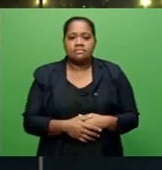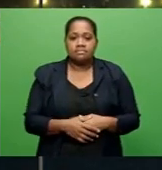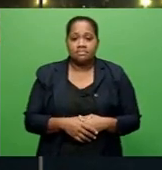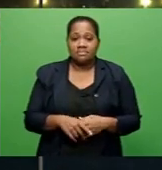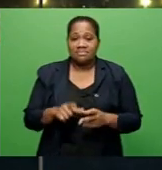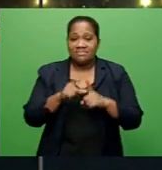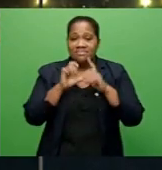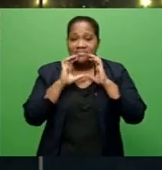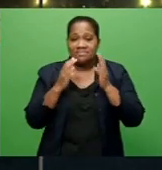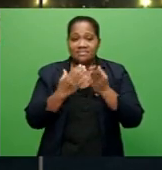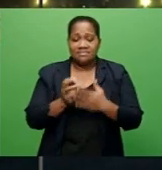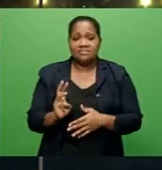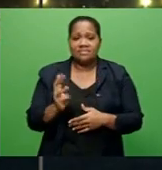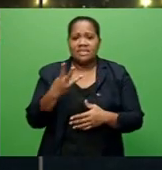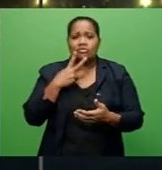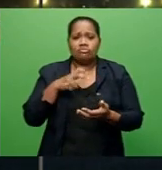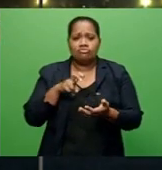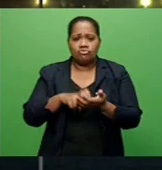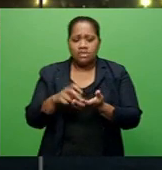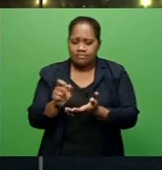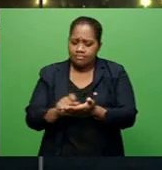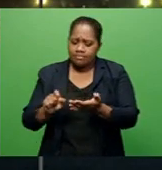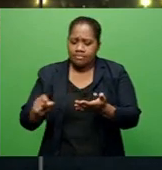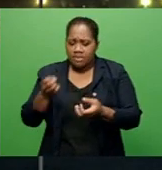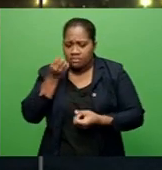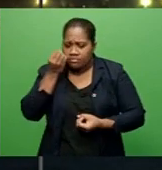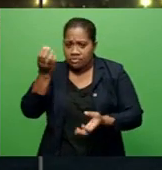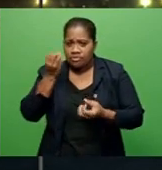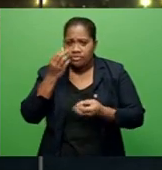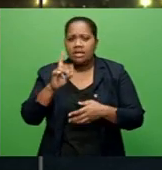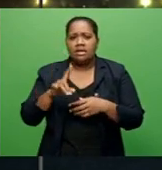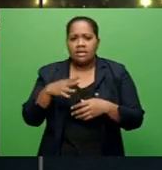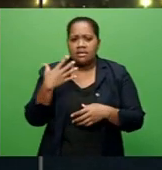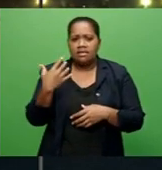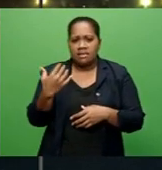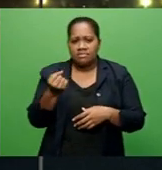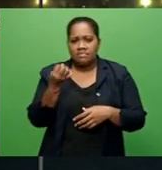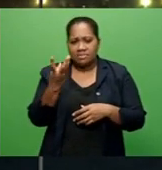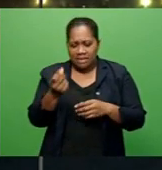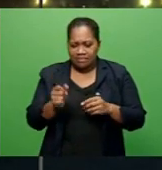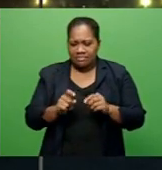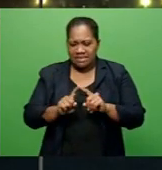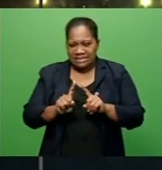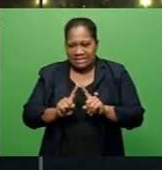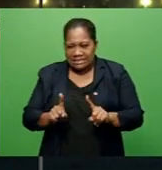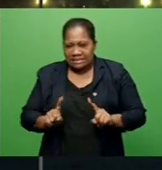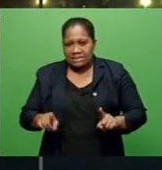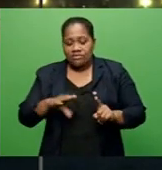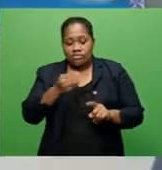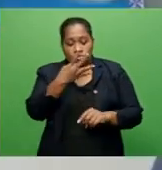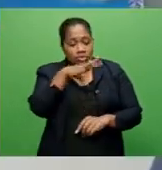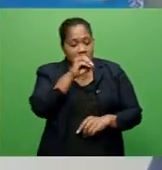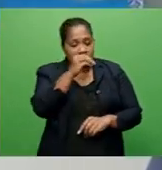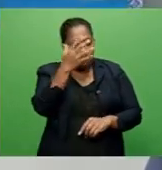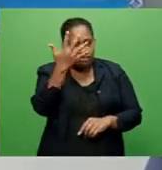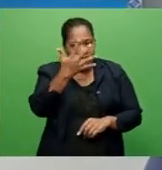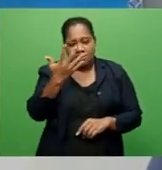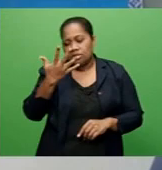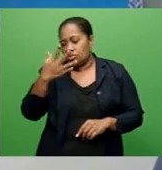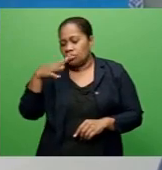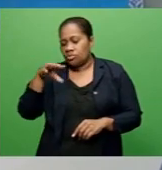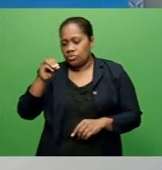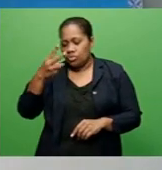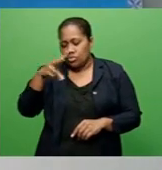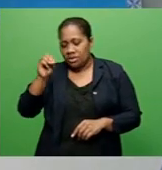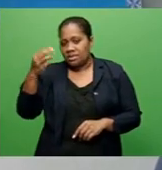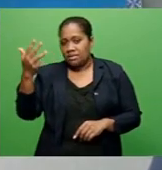the party informing them that they had discovered various discrepancies from 2015 to 2019. The particulars of the